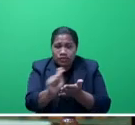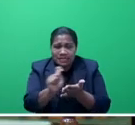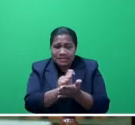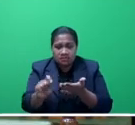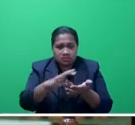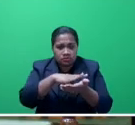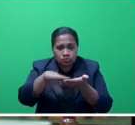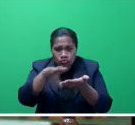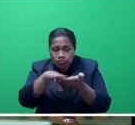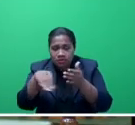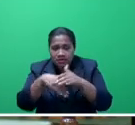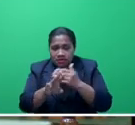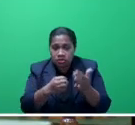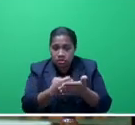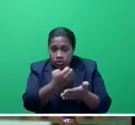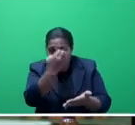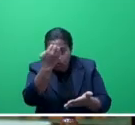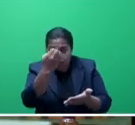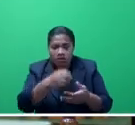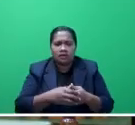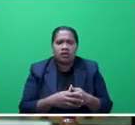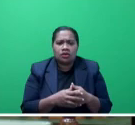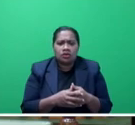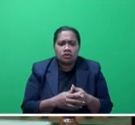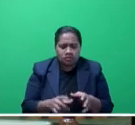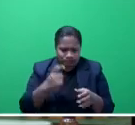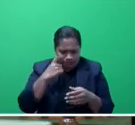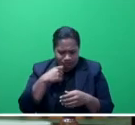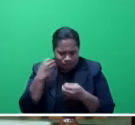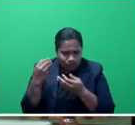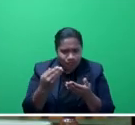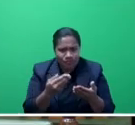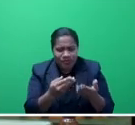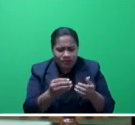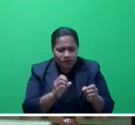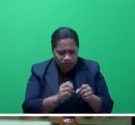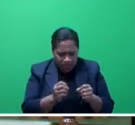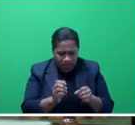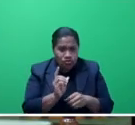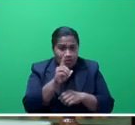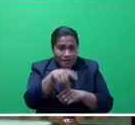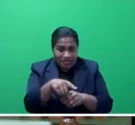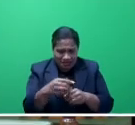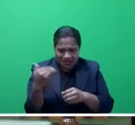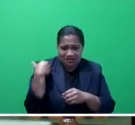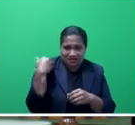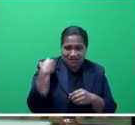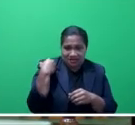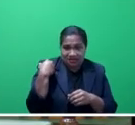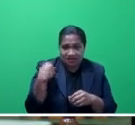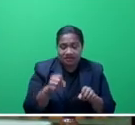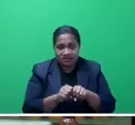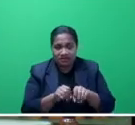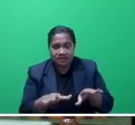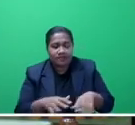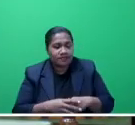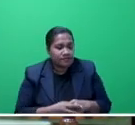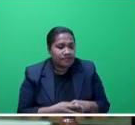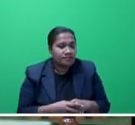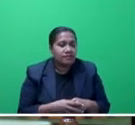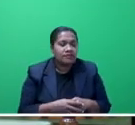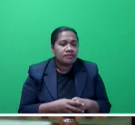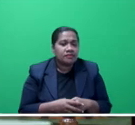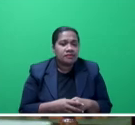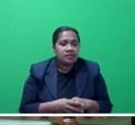stimulus measures to cushion the domestic impacts of the pandemic and finance large-scale investments in vaccine